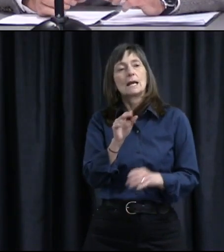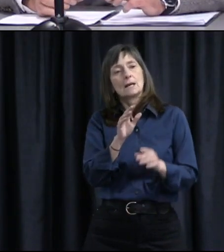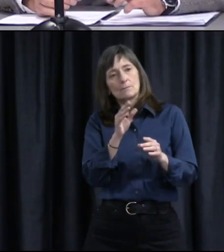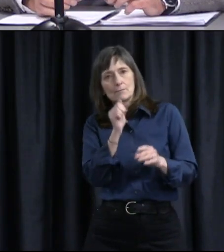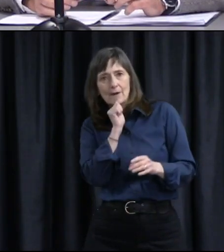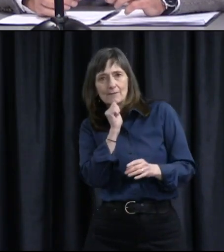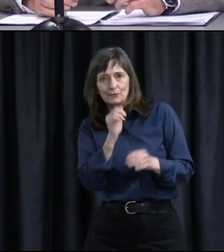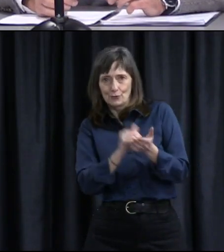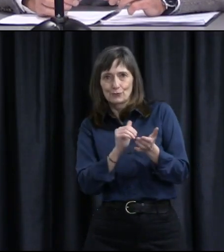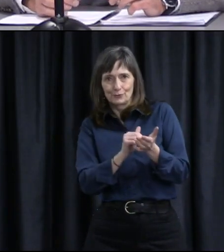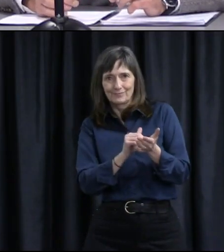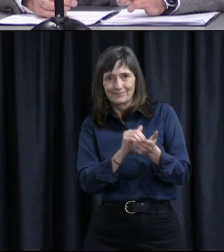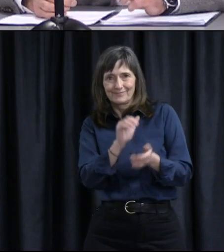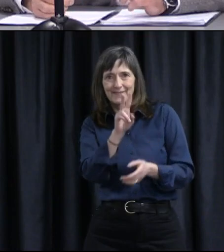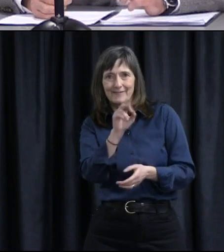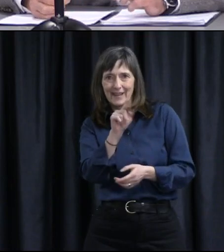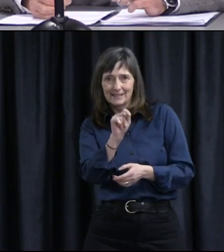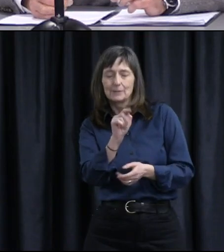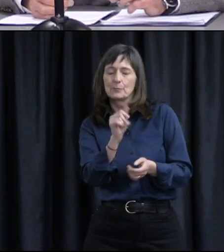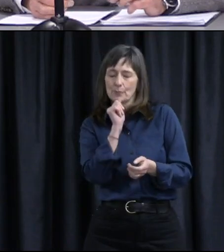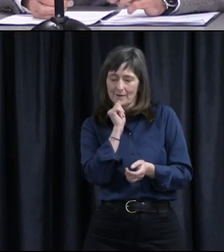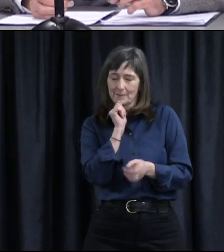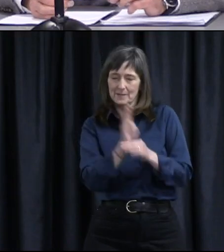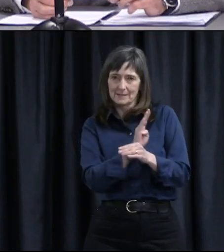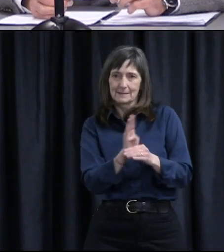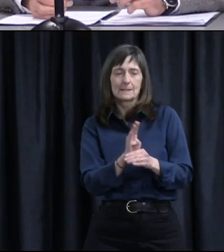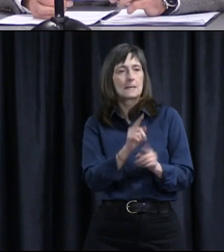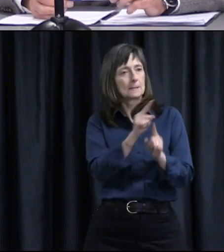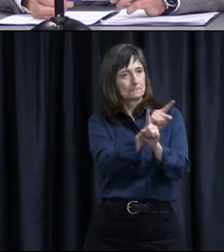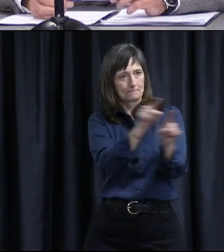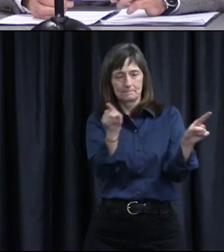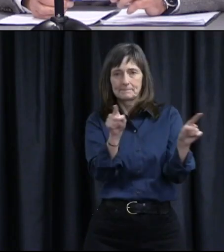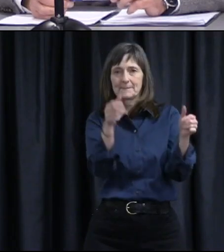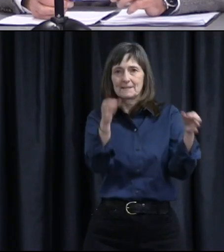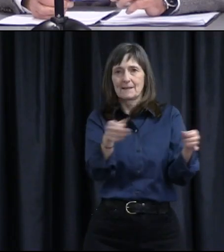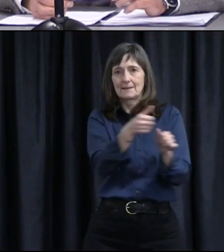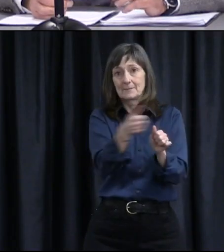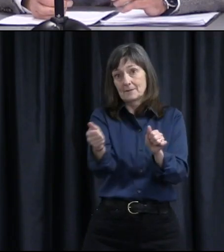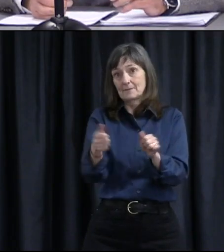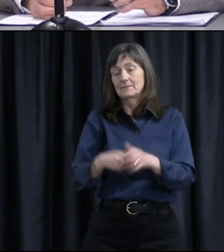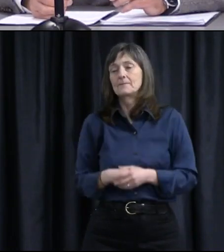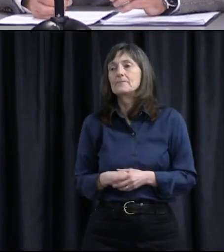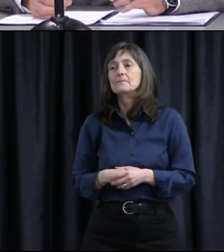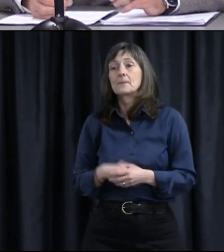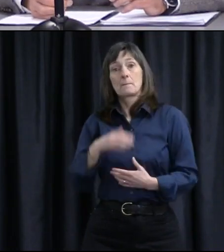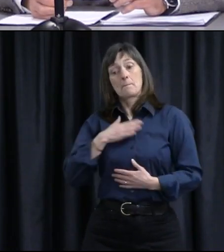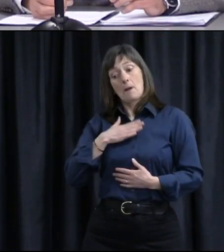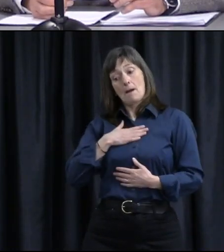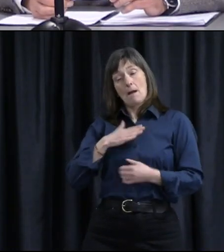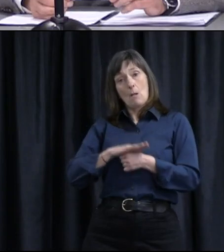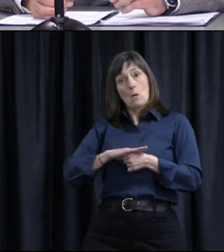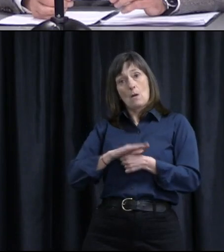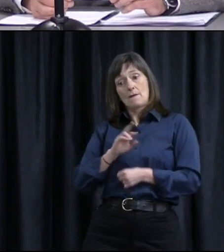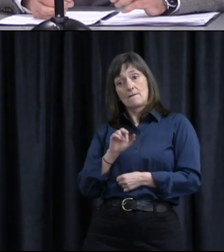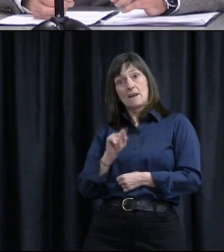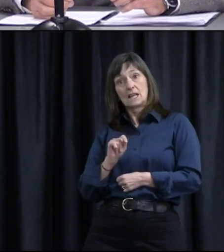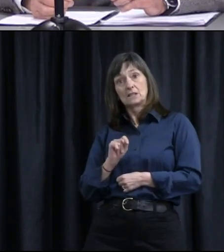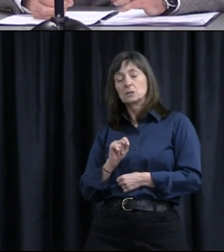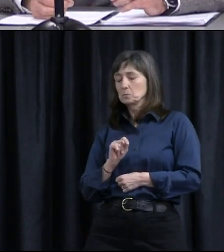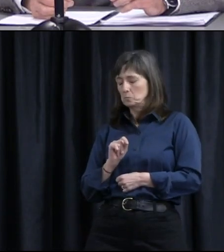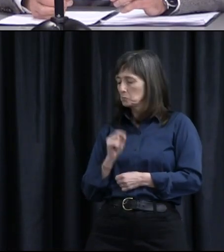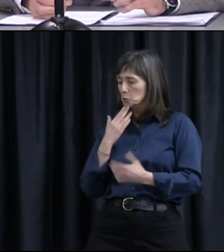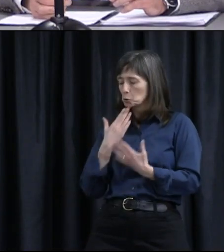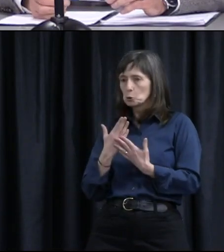how and when to operate under these circumstances. My own local vet, very responsible, no chairs in the waiting